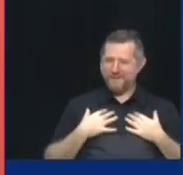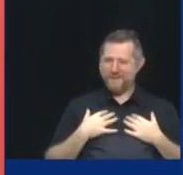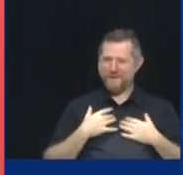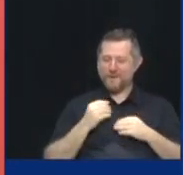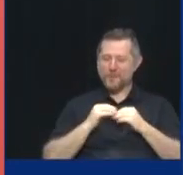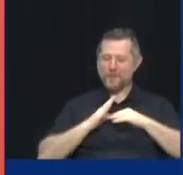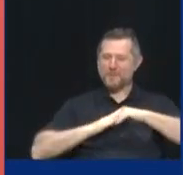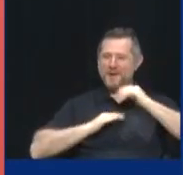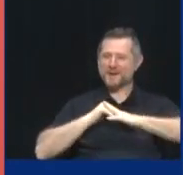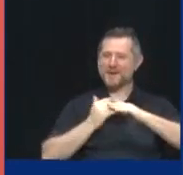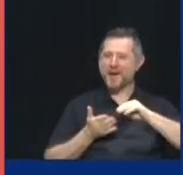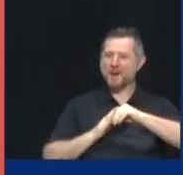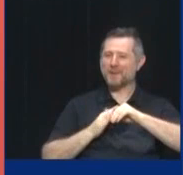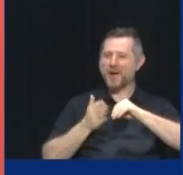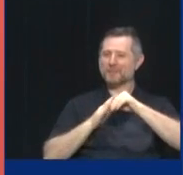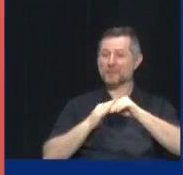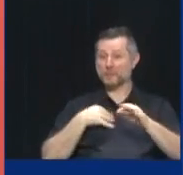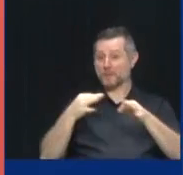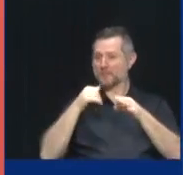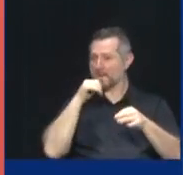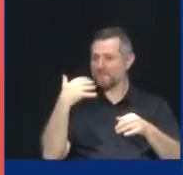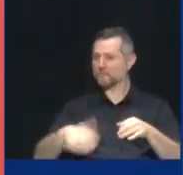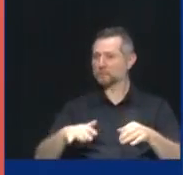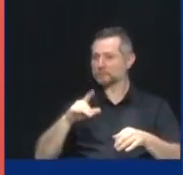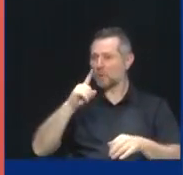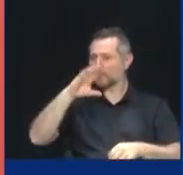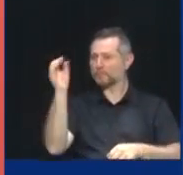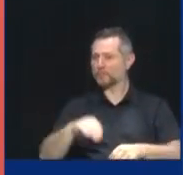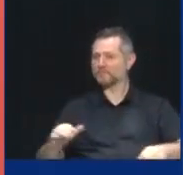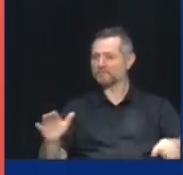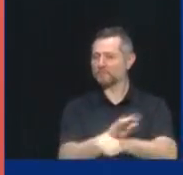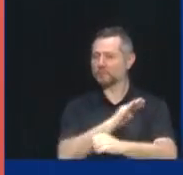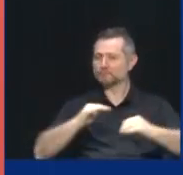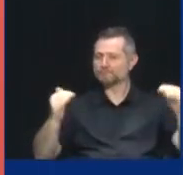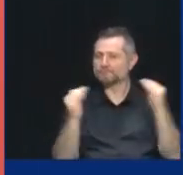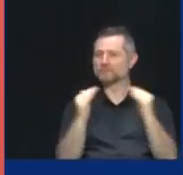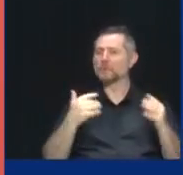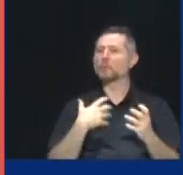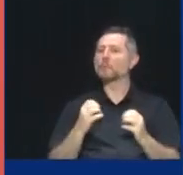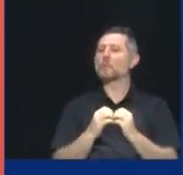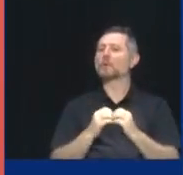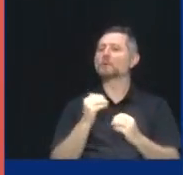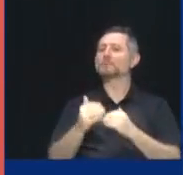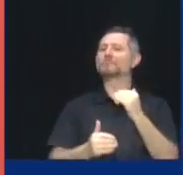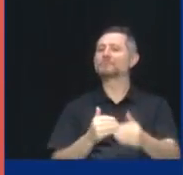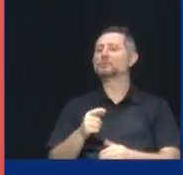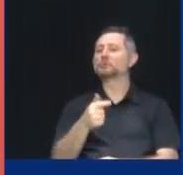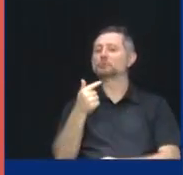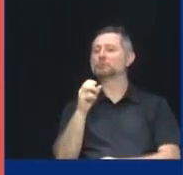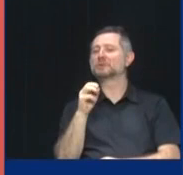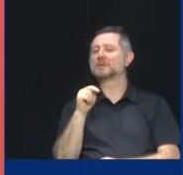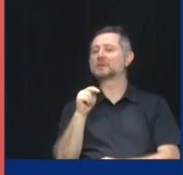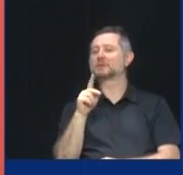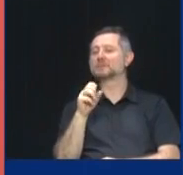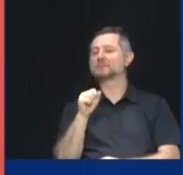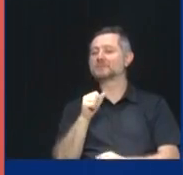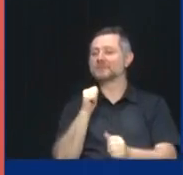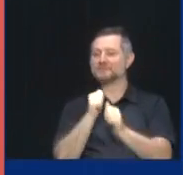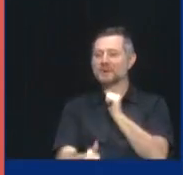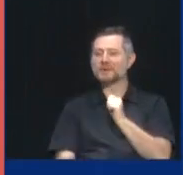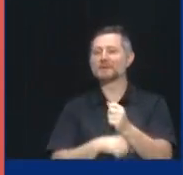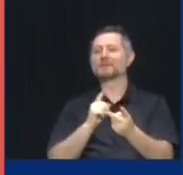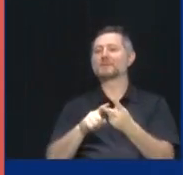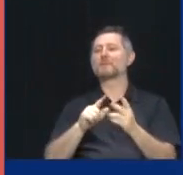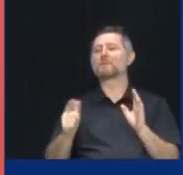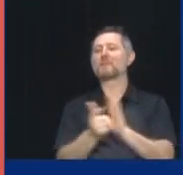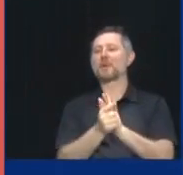accomplished full equality. So we're going to go. And we kept moving. And we passed gender. And we banned conversion therapy. And